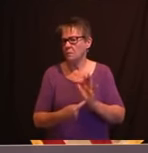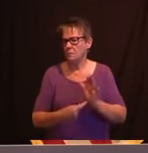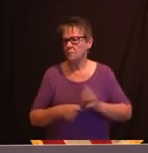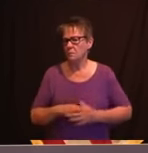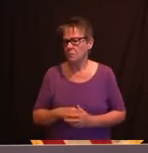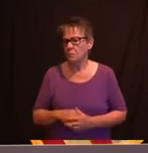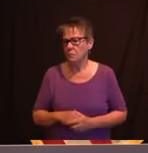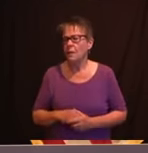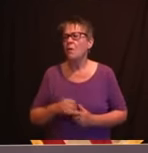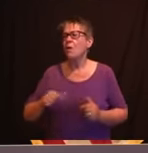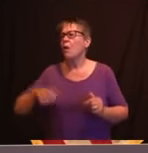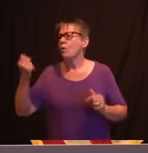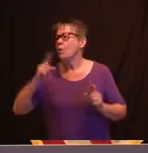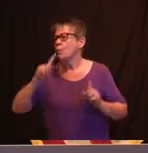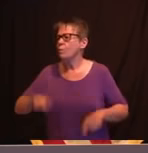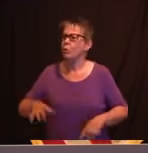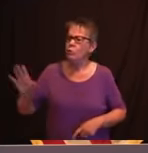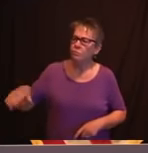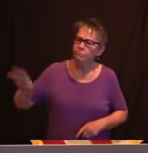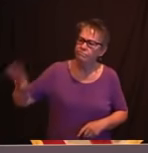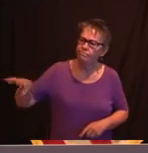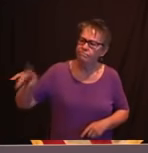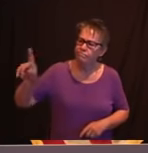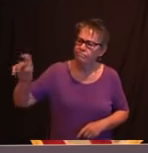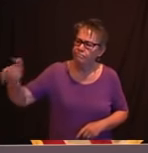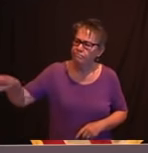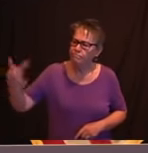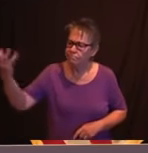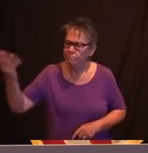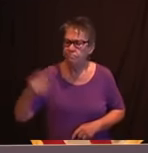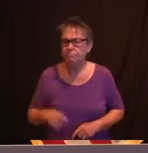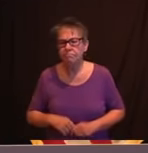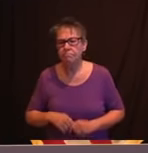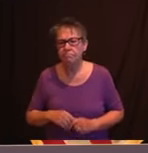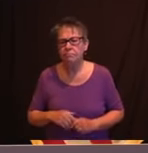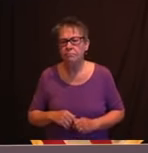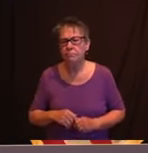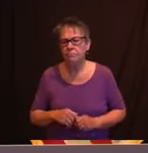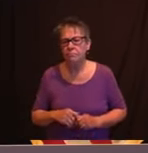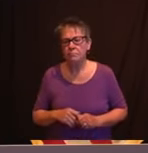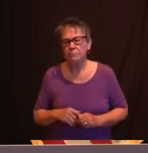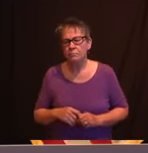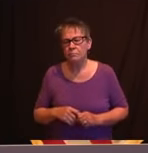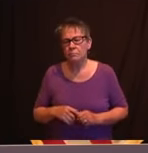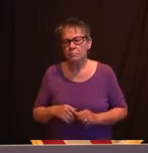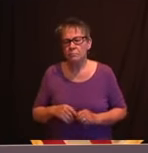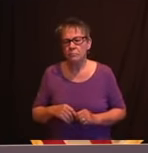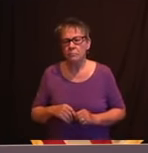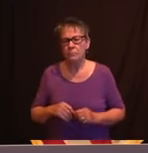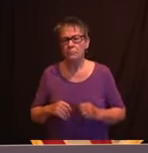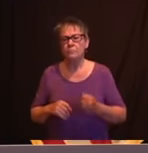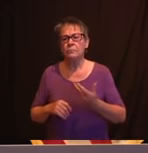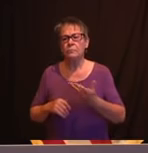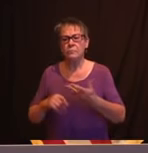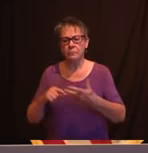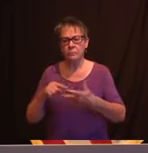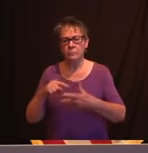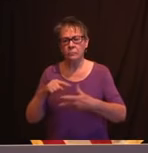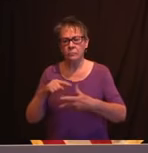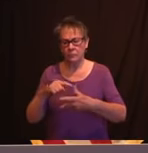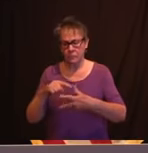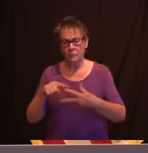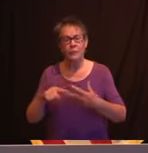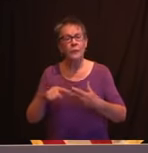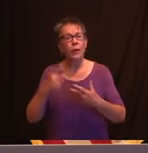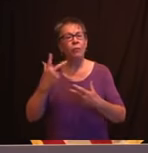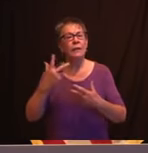This is from News 12 New Jersey's Jim Murdoch. He has been contacted by the 3 remaining auto racing tracks in New Jersey. They have not